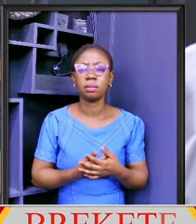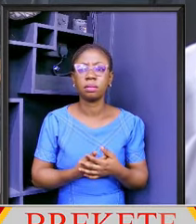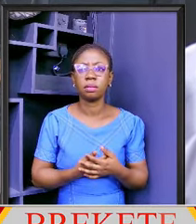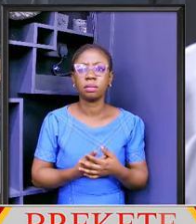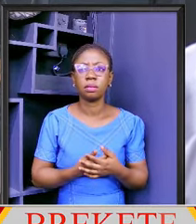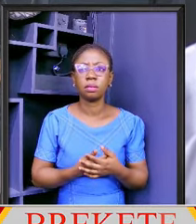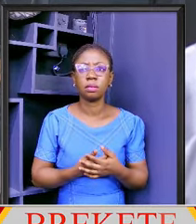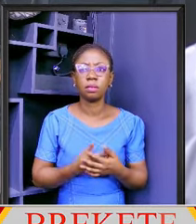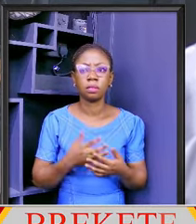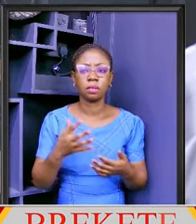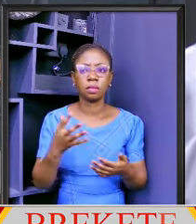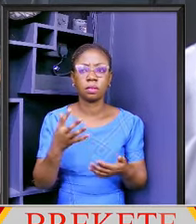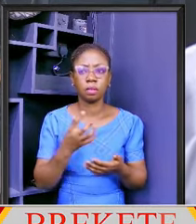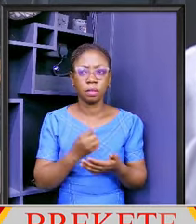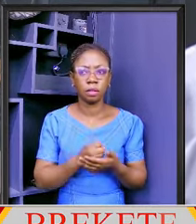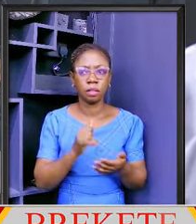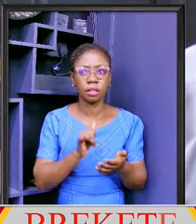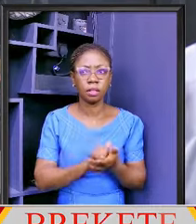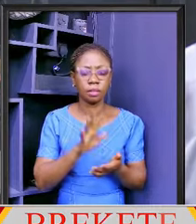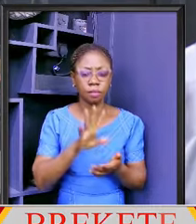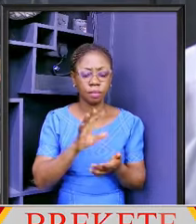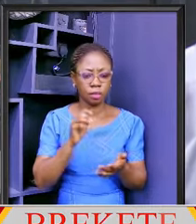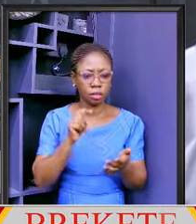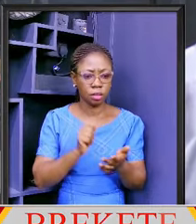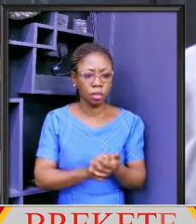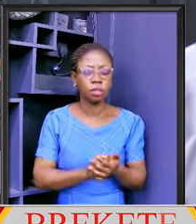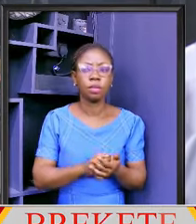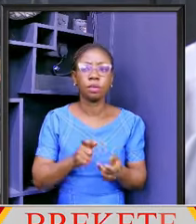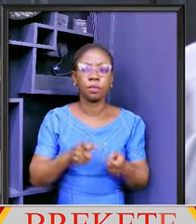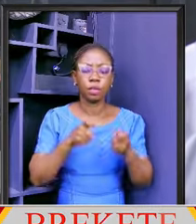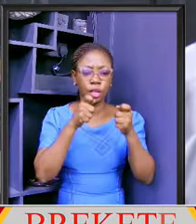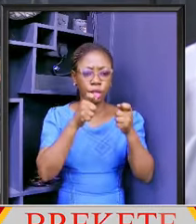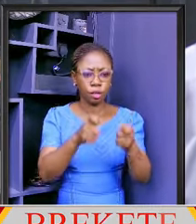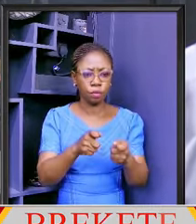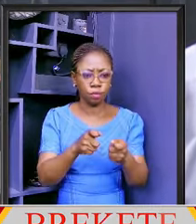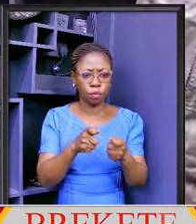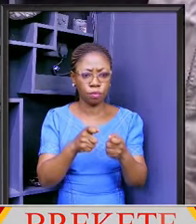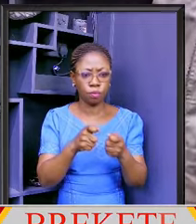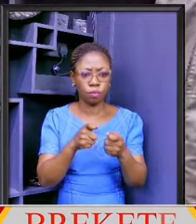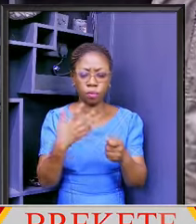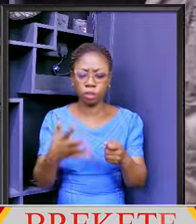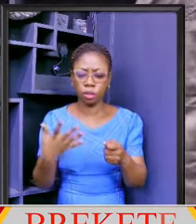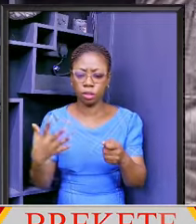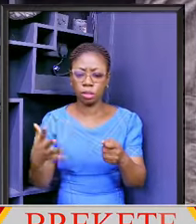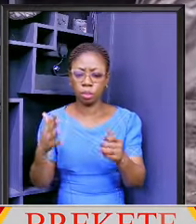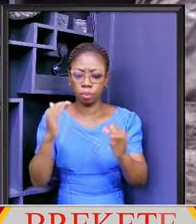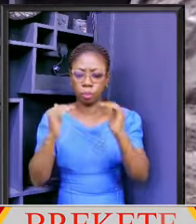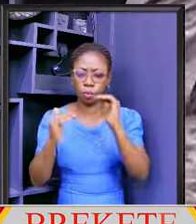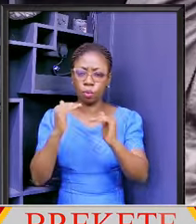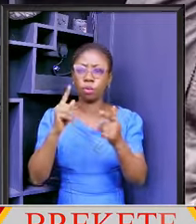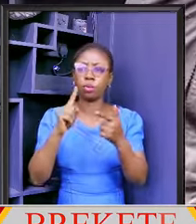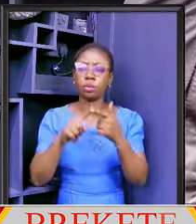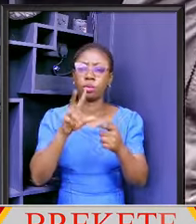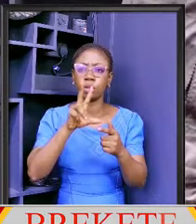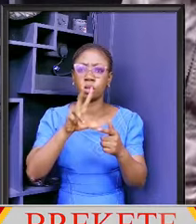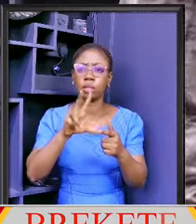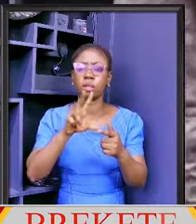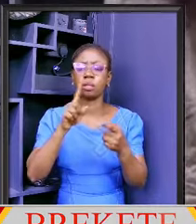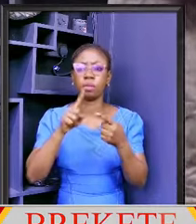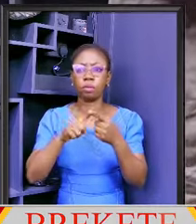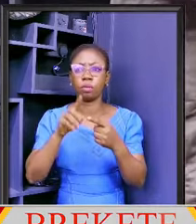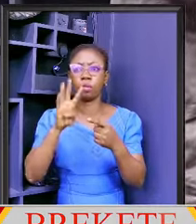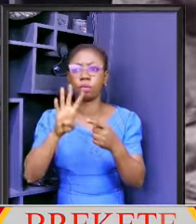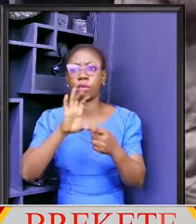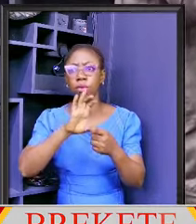You collect that your 50,000, 100,000. He go give you goods of 300,000 to 400,000 naira. No agreement.